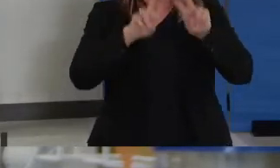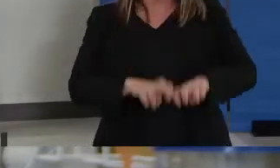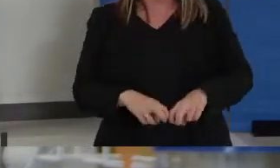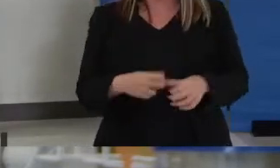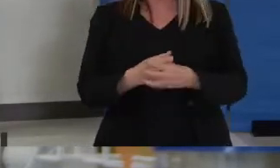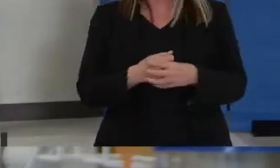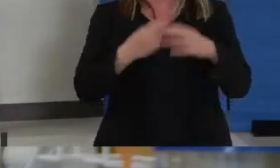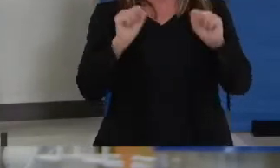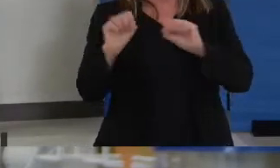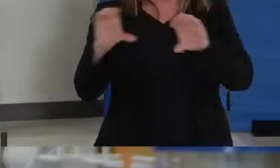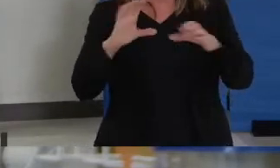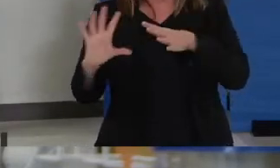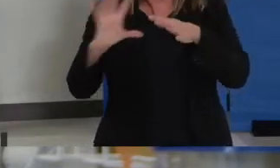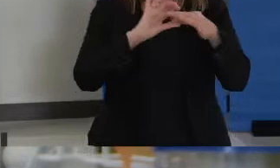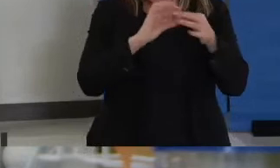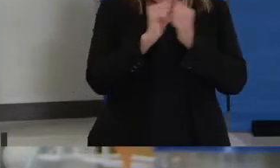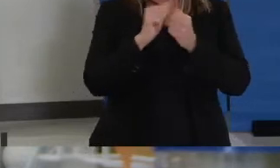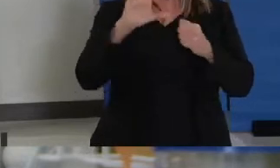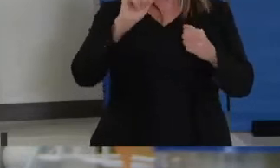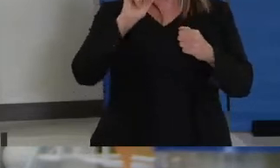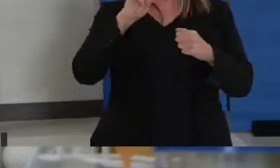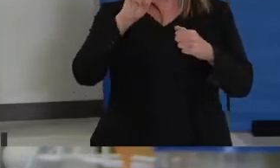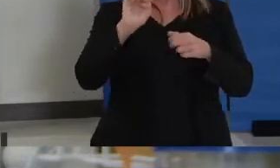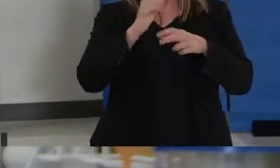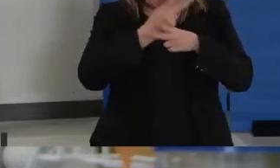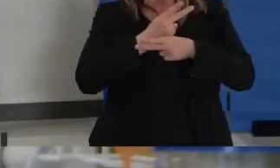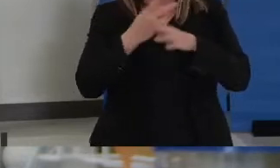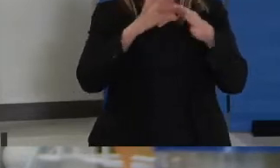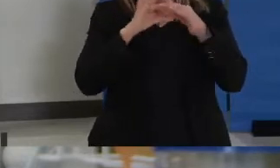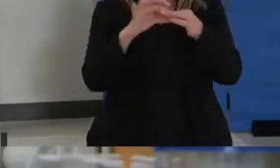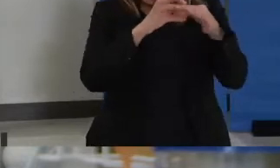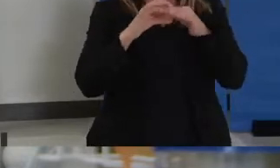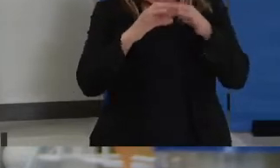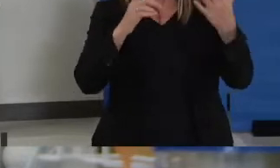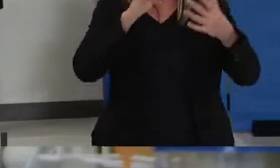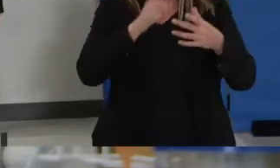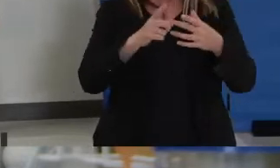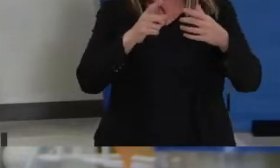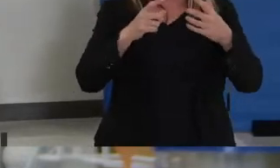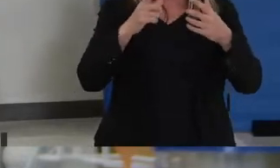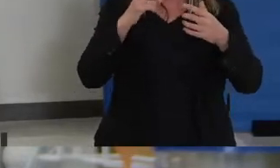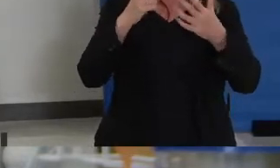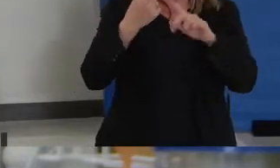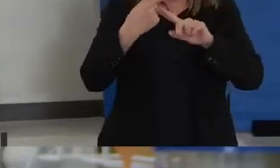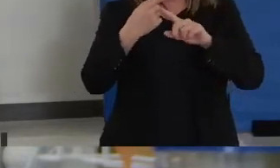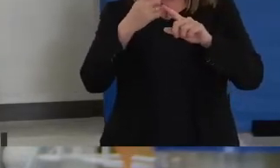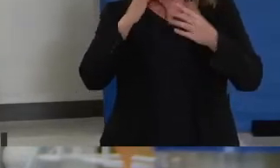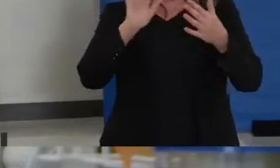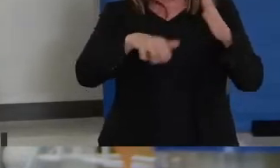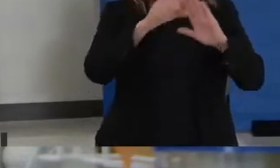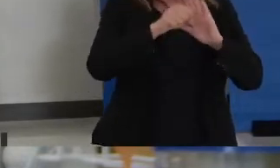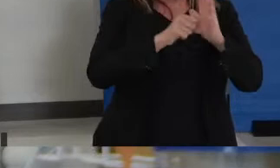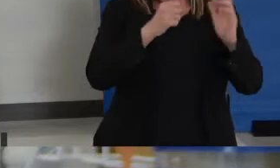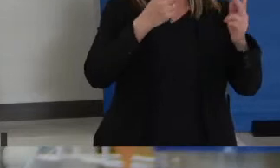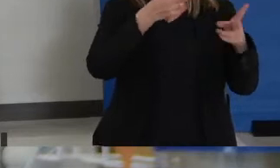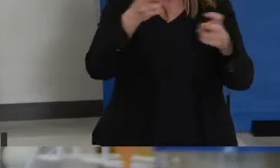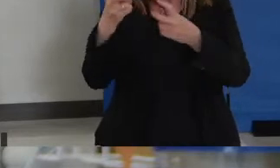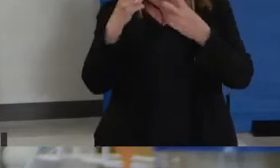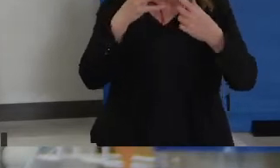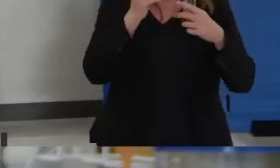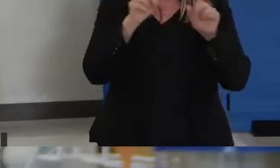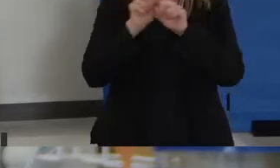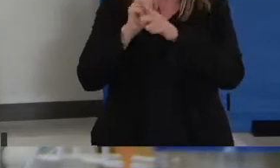doing it in conjunction with Care Court that we passed last year to really take those sickest of the sick and bring them in and, as the supervisor